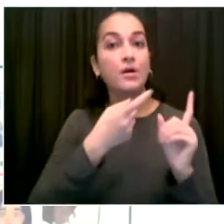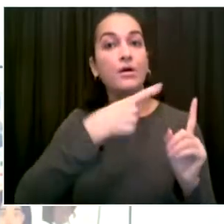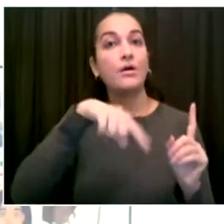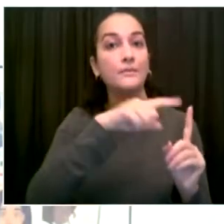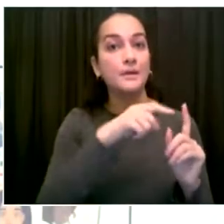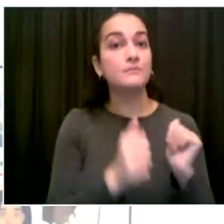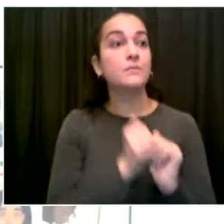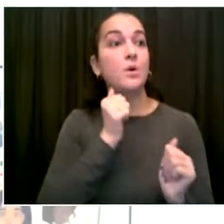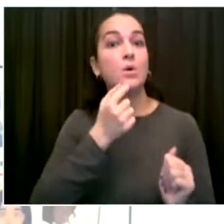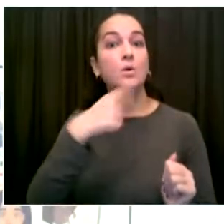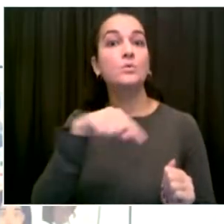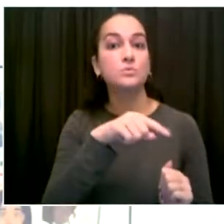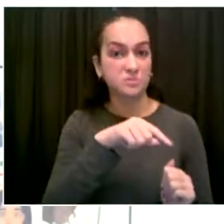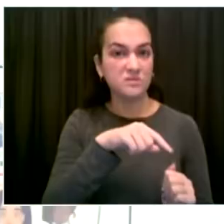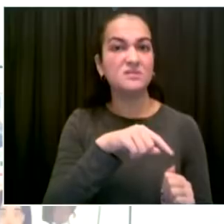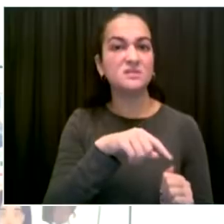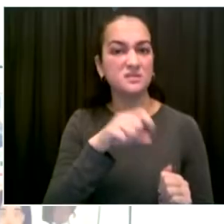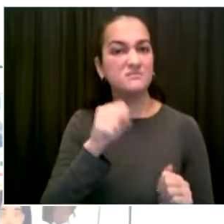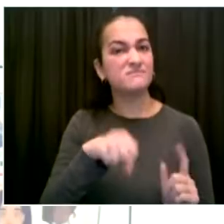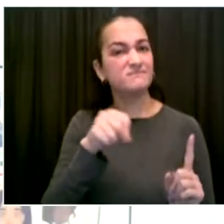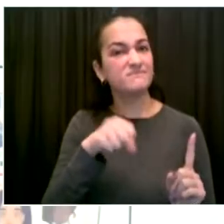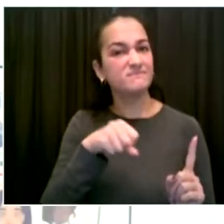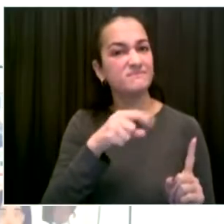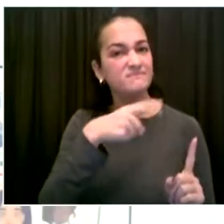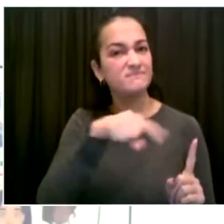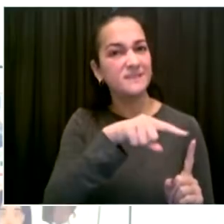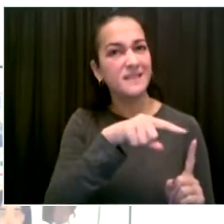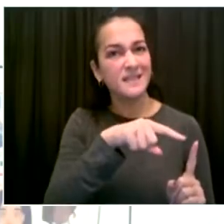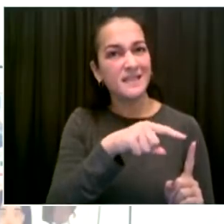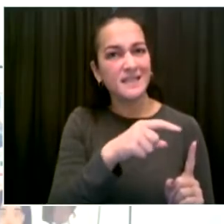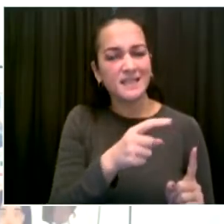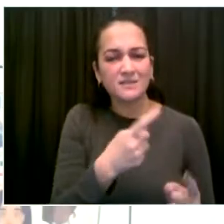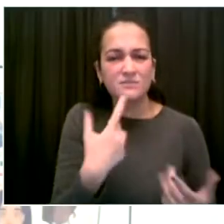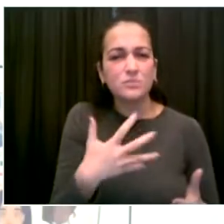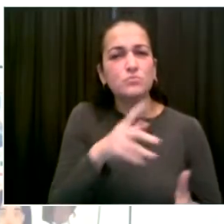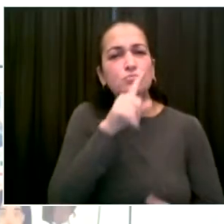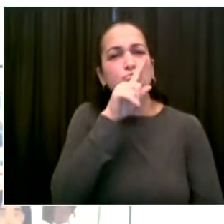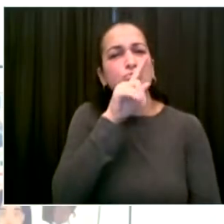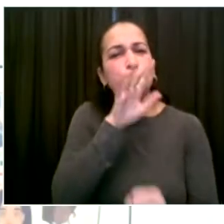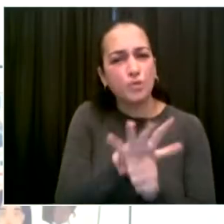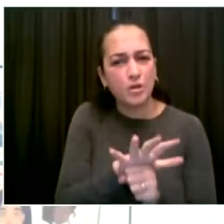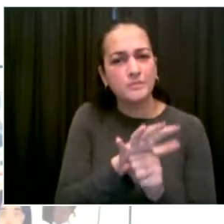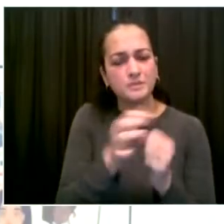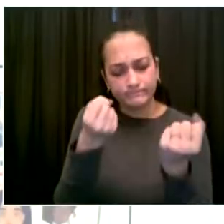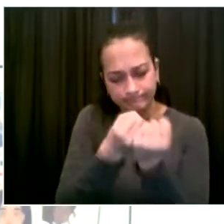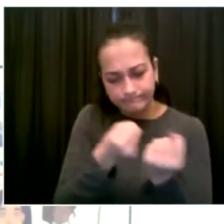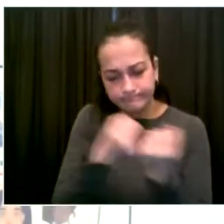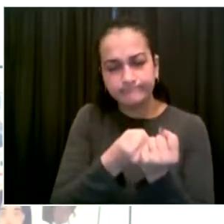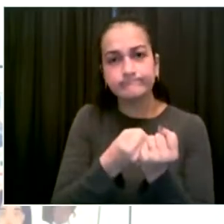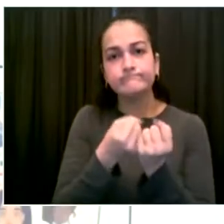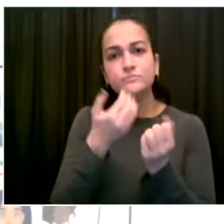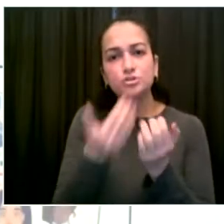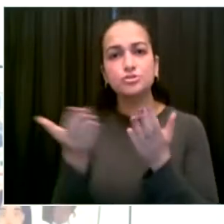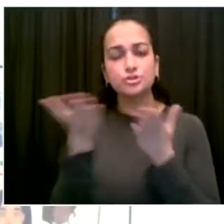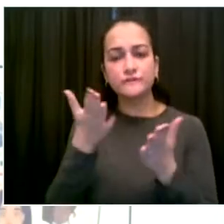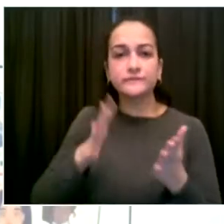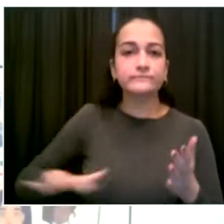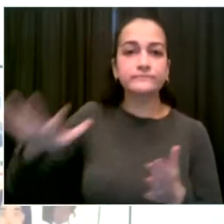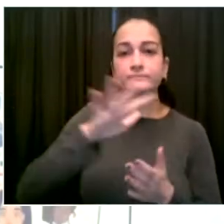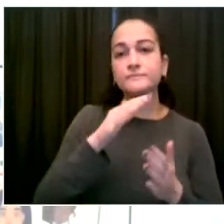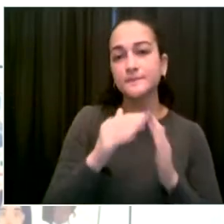extraordinarily dedicated public servants who we continue to prioritize with respect